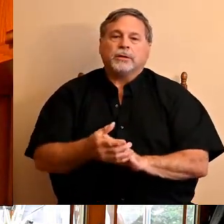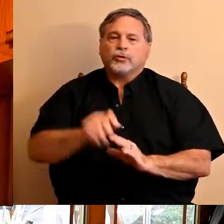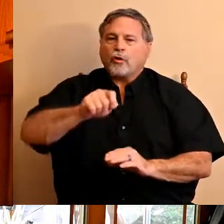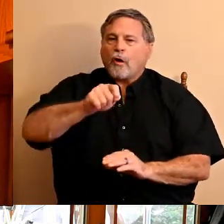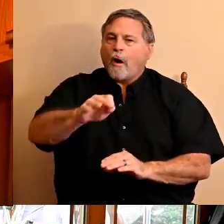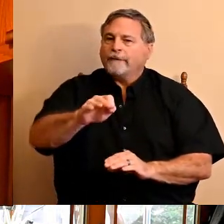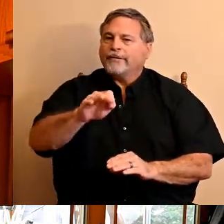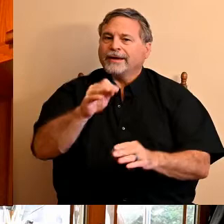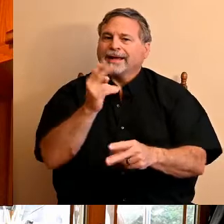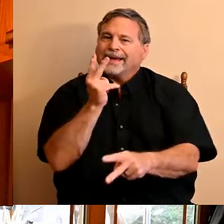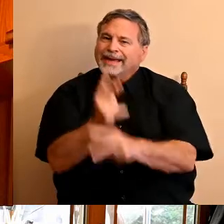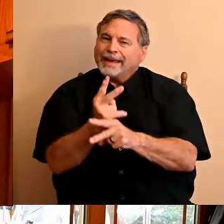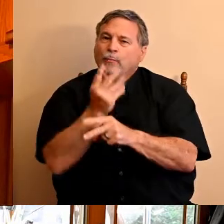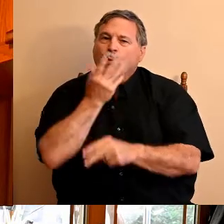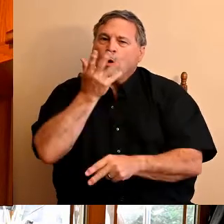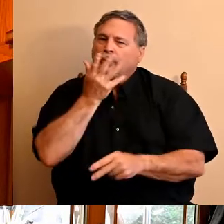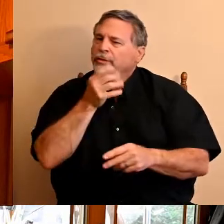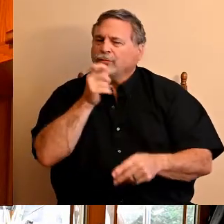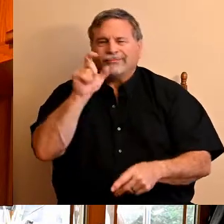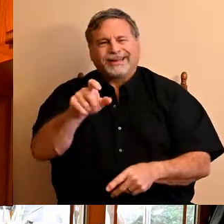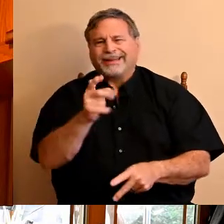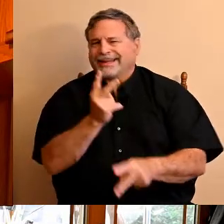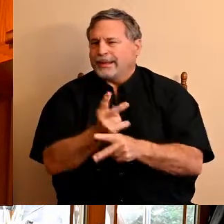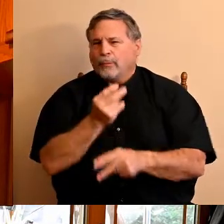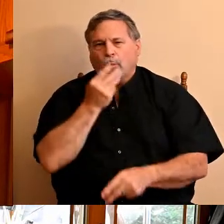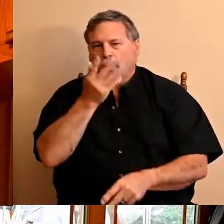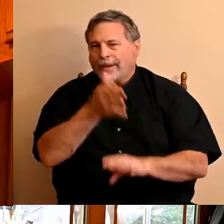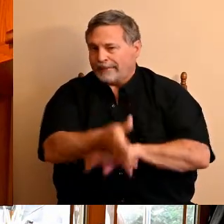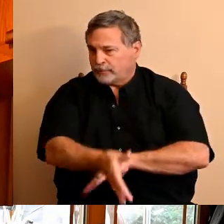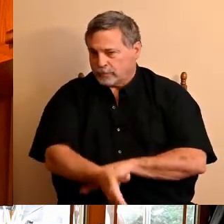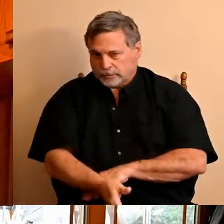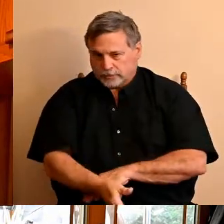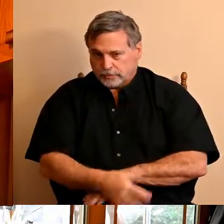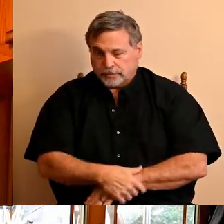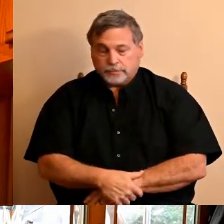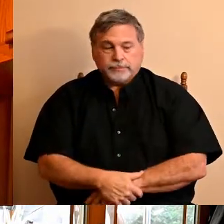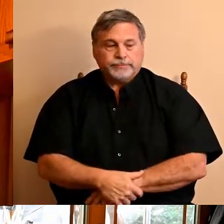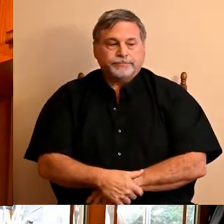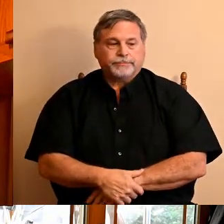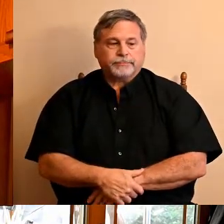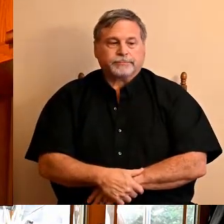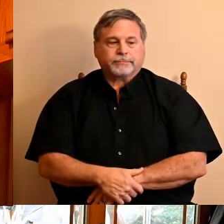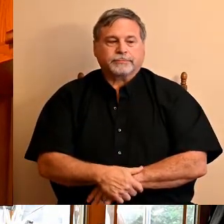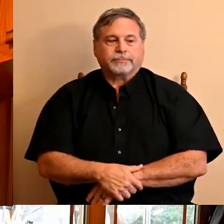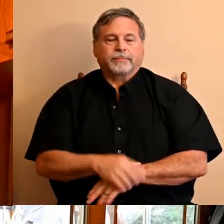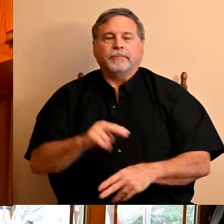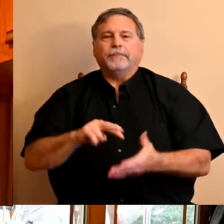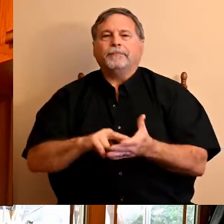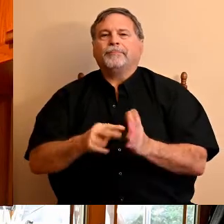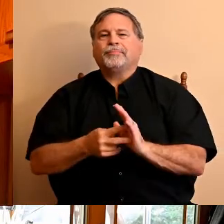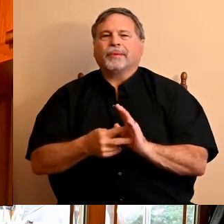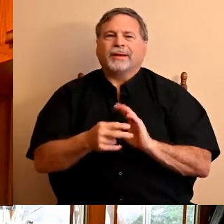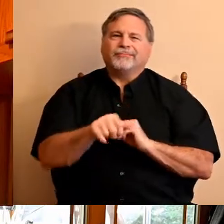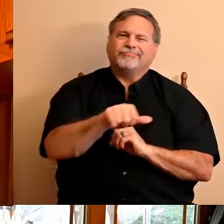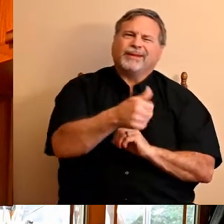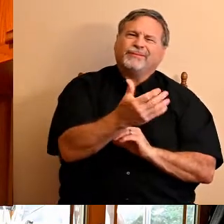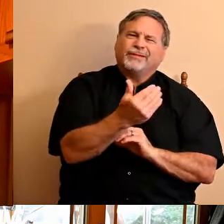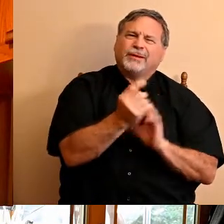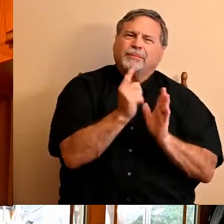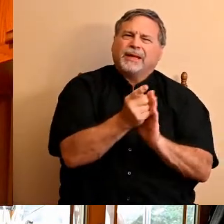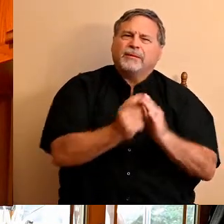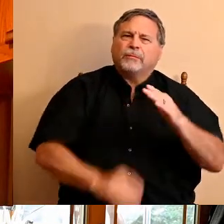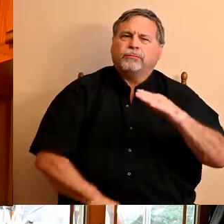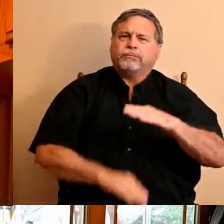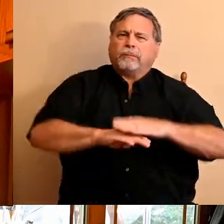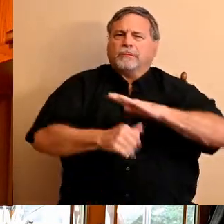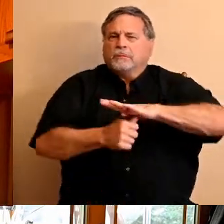we really don't need to have it keeping it warm afterwards. Now what this means is it's going to take about 10-15 minutes to get up to pressure. You want to make